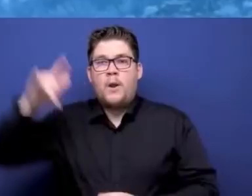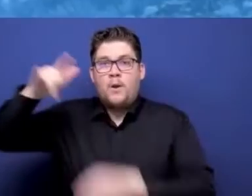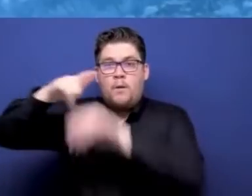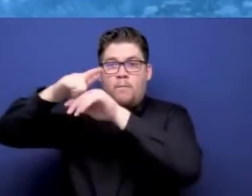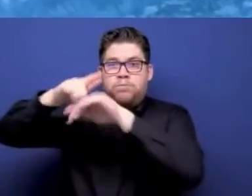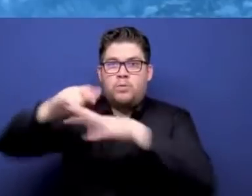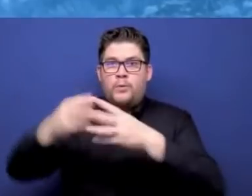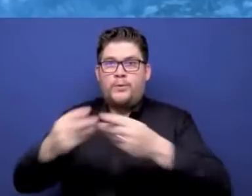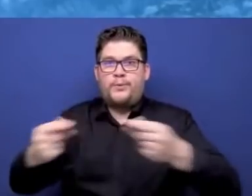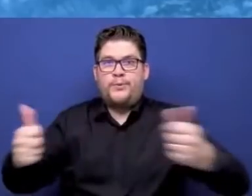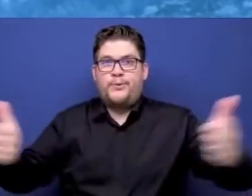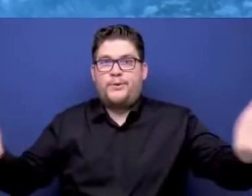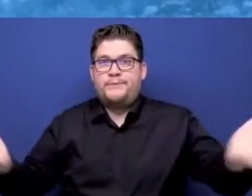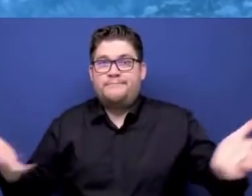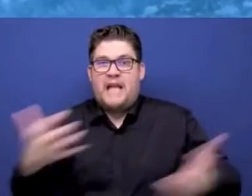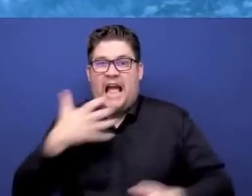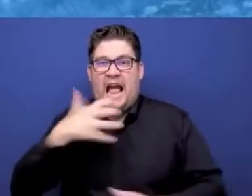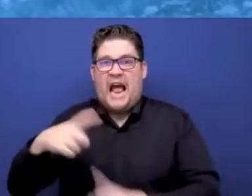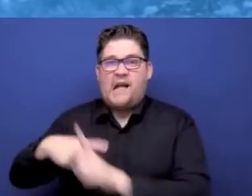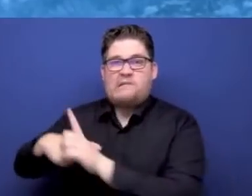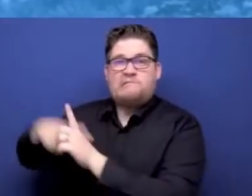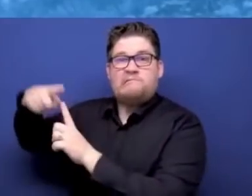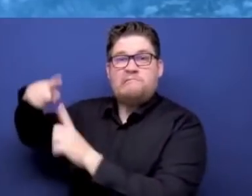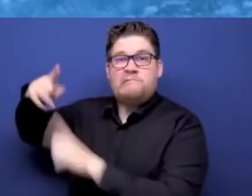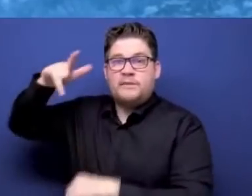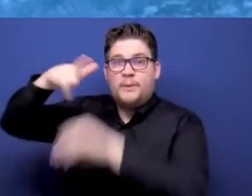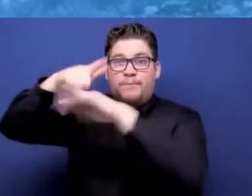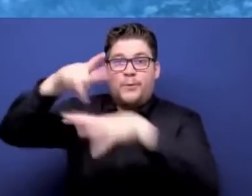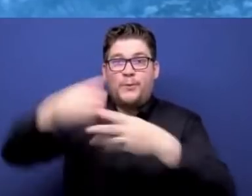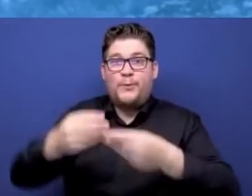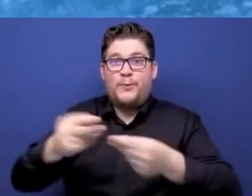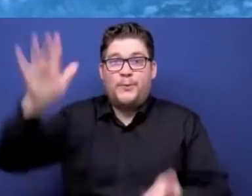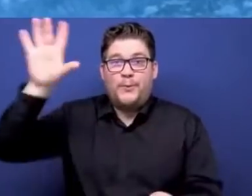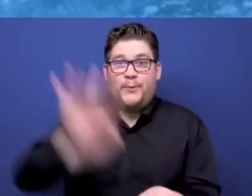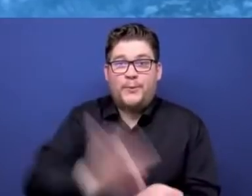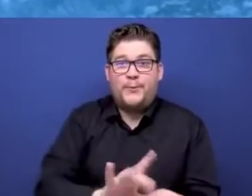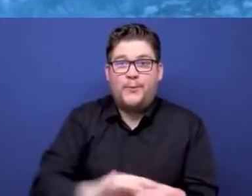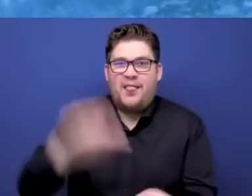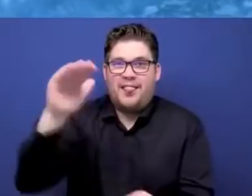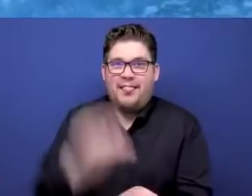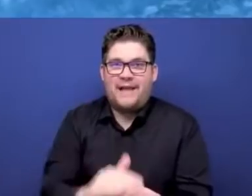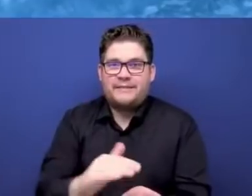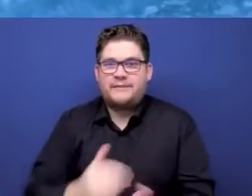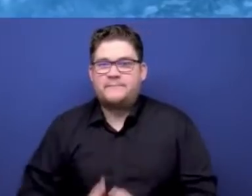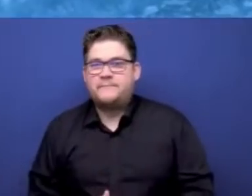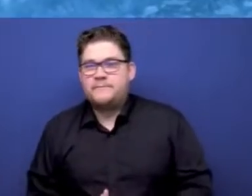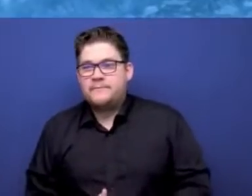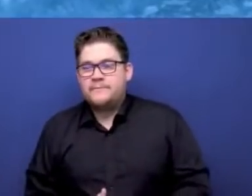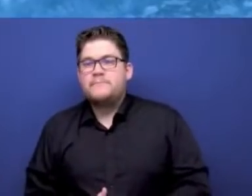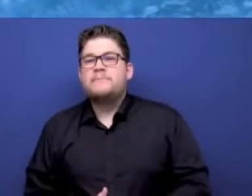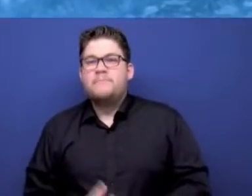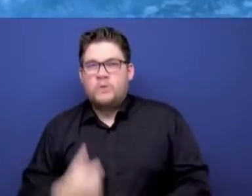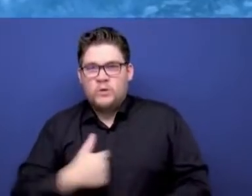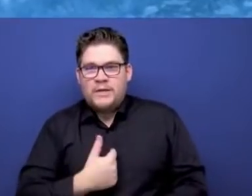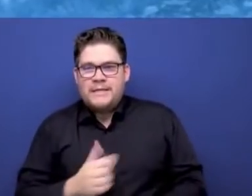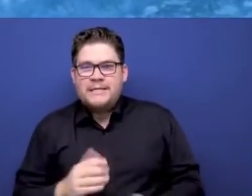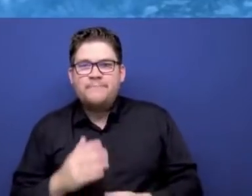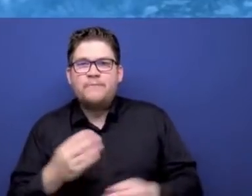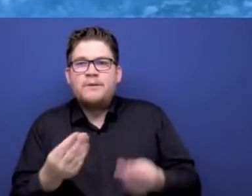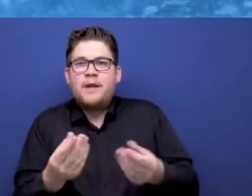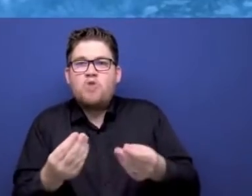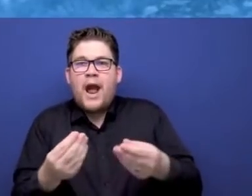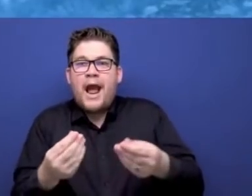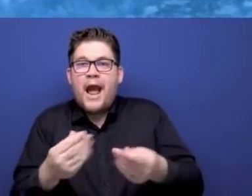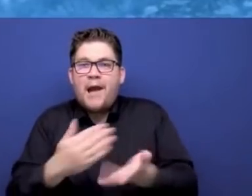heavy equipment building our containment lines or our machine guards, staff on the ground following up, the firefighters actually following